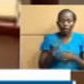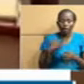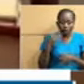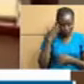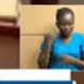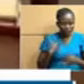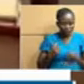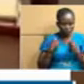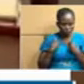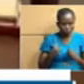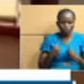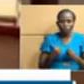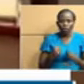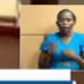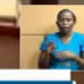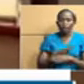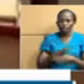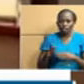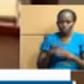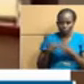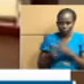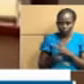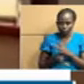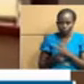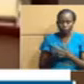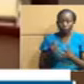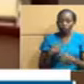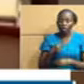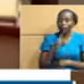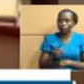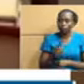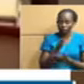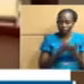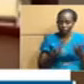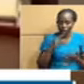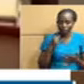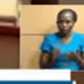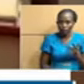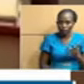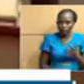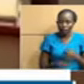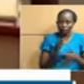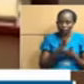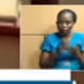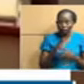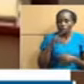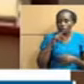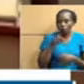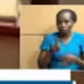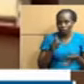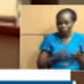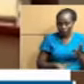strong business case for investing in social protection, I'm sure some of these answers will be, some of these questions that we normally get